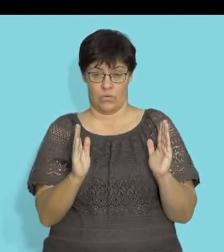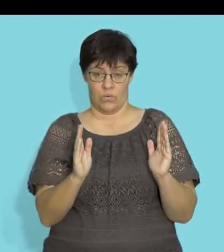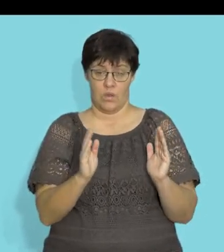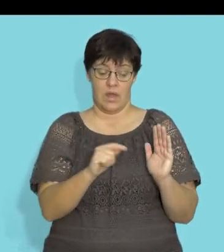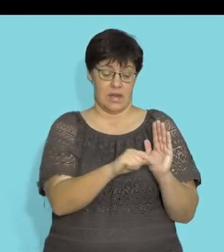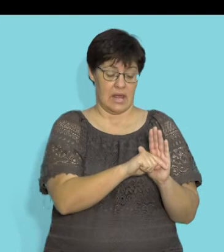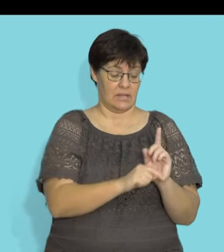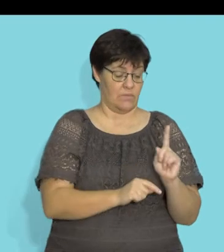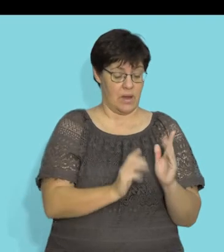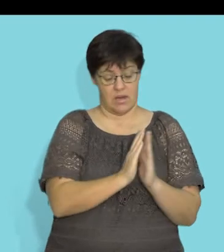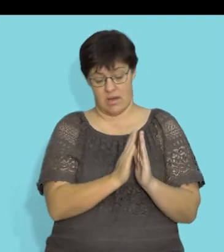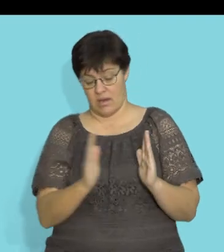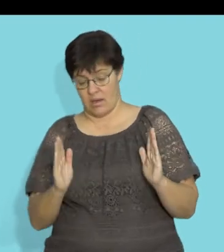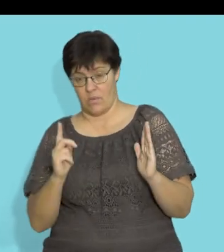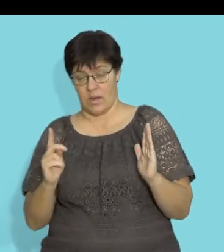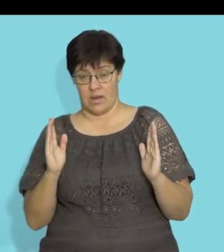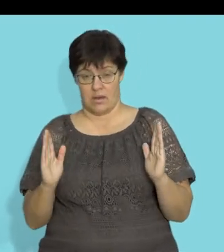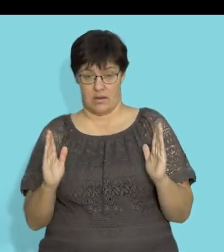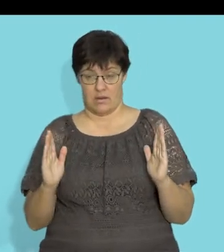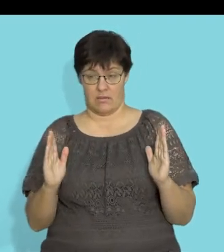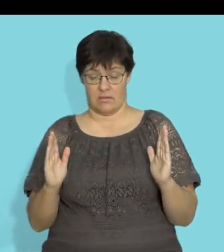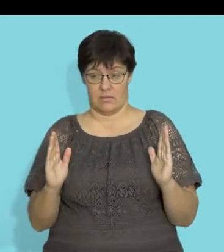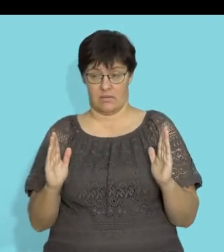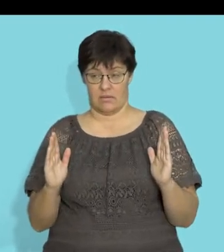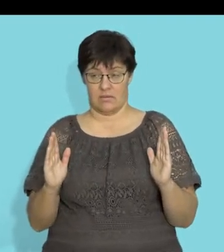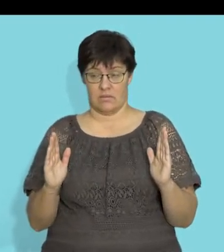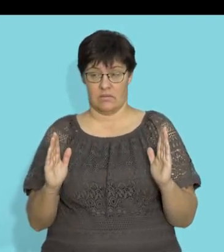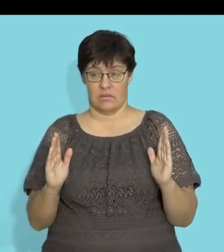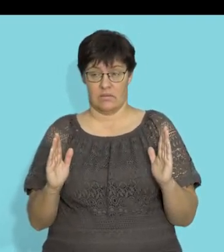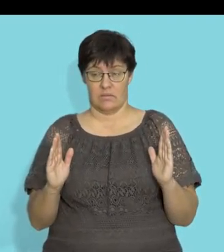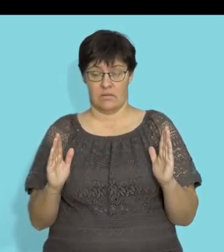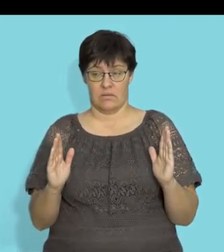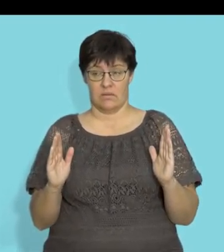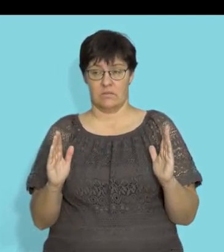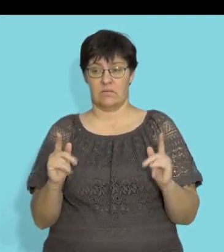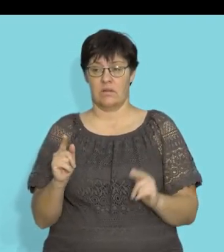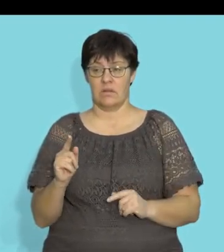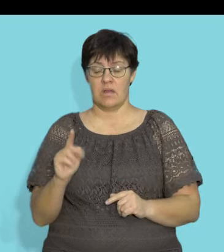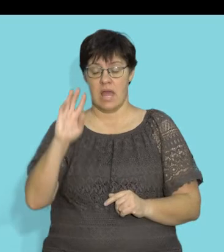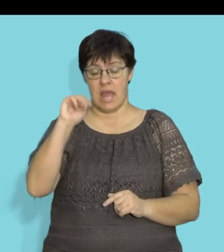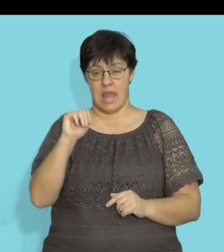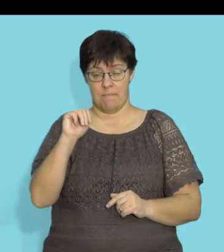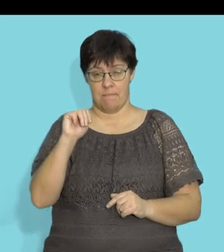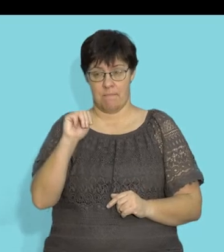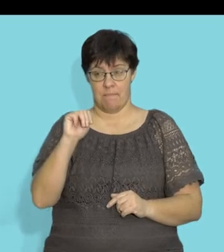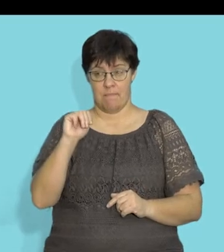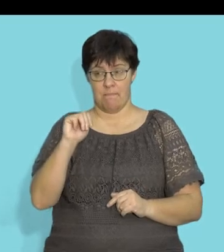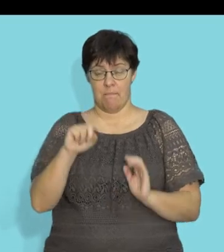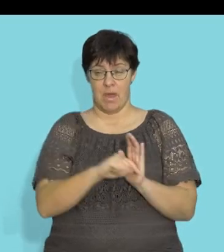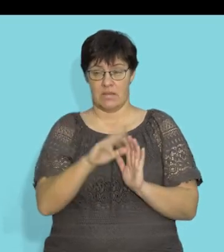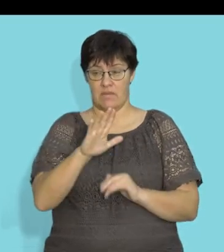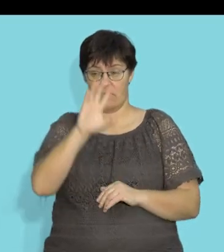between -1 and 1. So what I'm going to do is I'm going to substitute in my